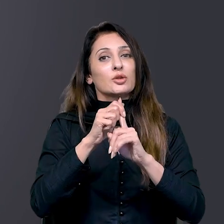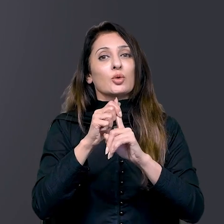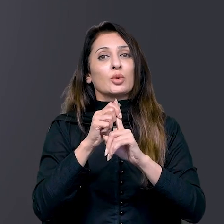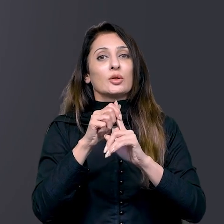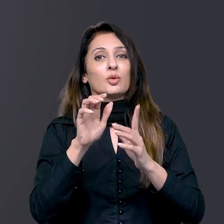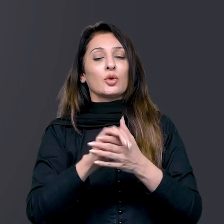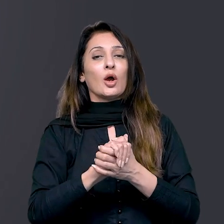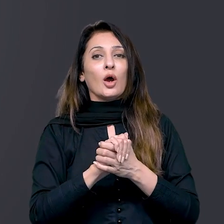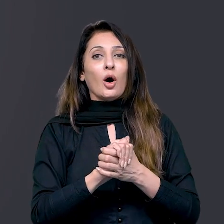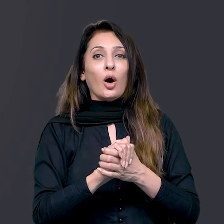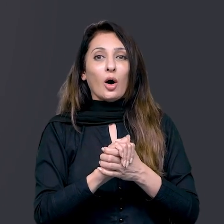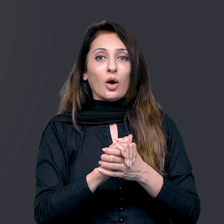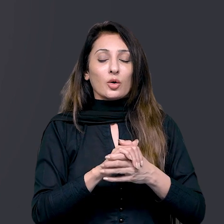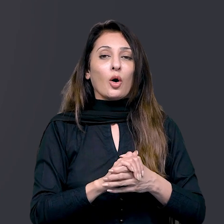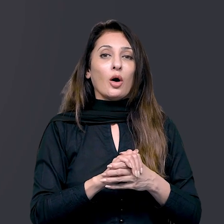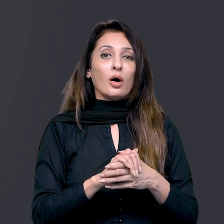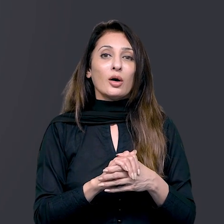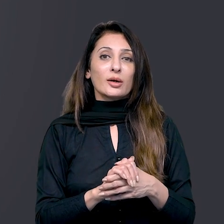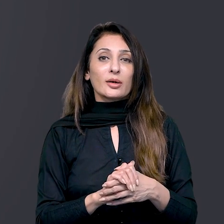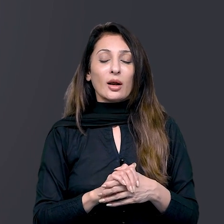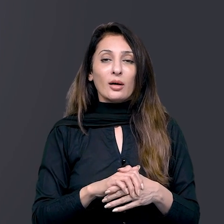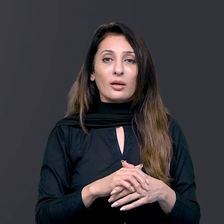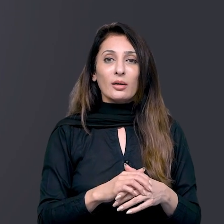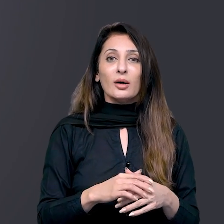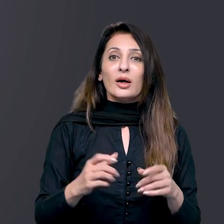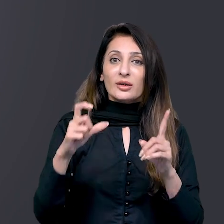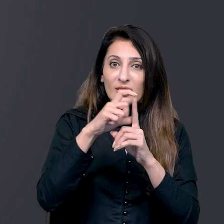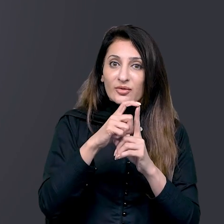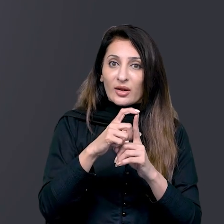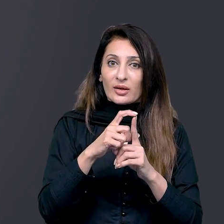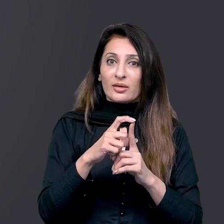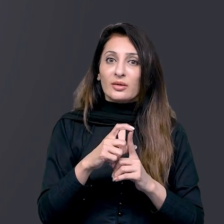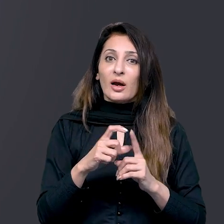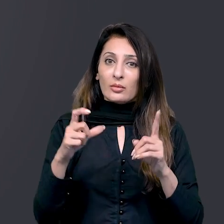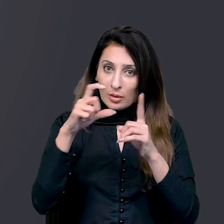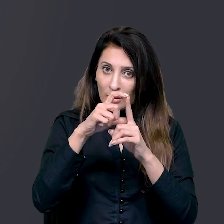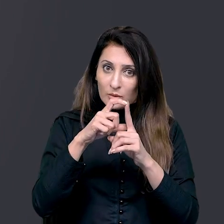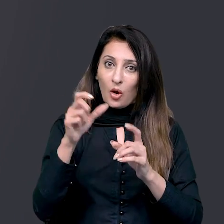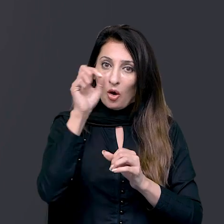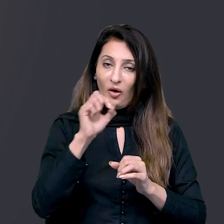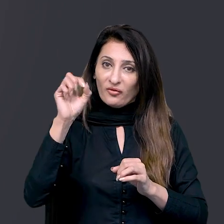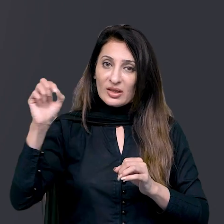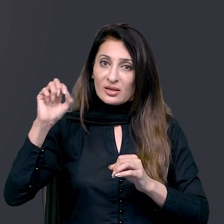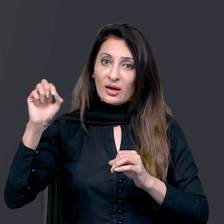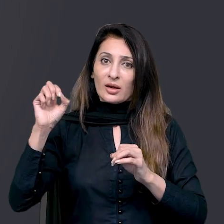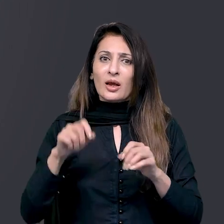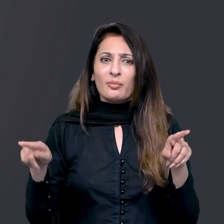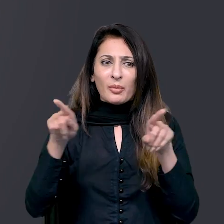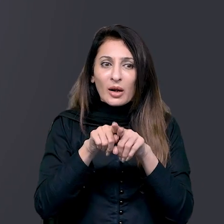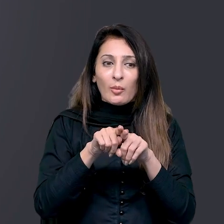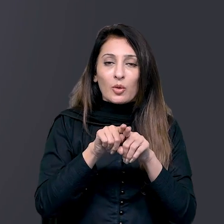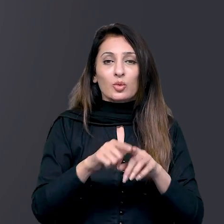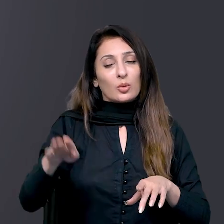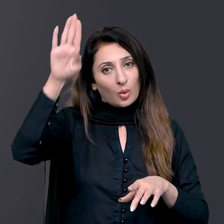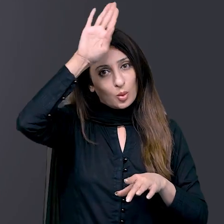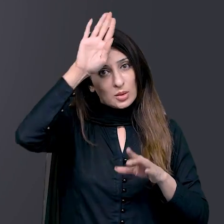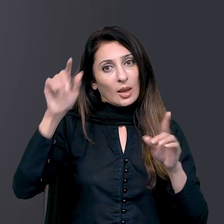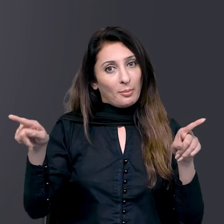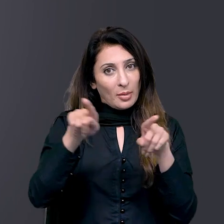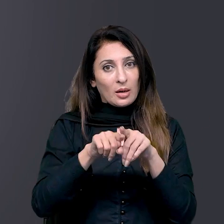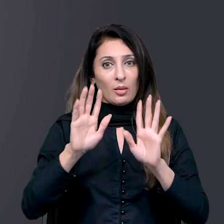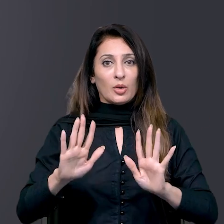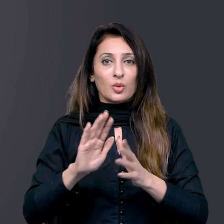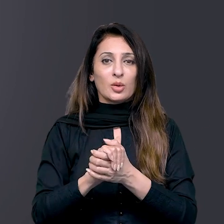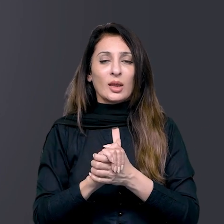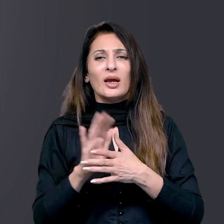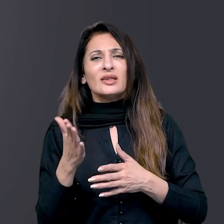and sometimes these powers are delegated to deputy superintendents of police, so SPs or DSPs. So you file